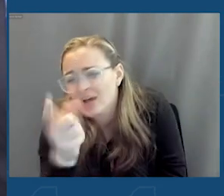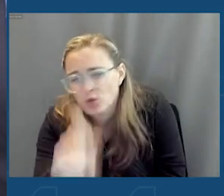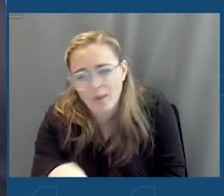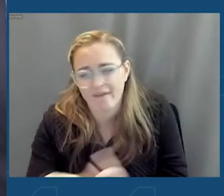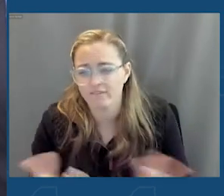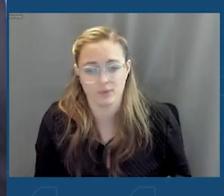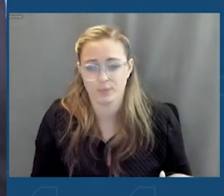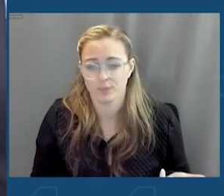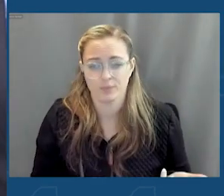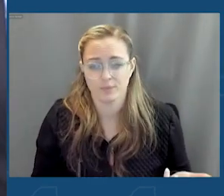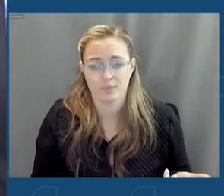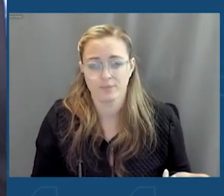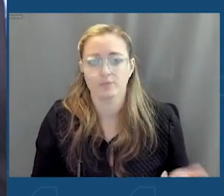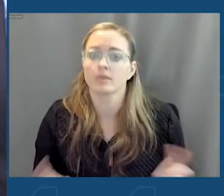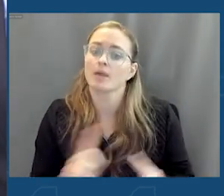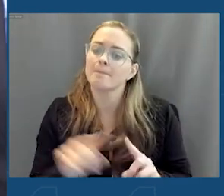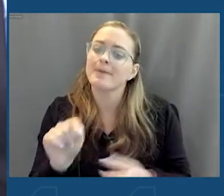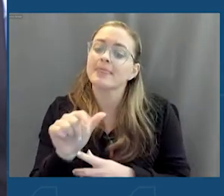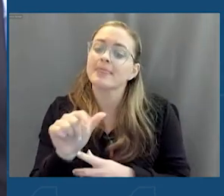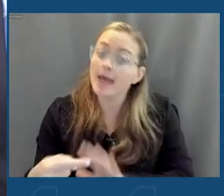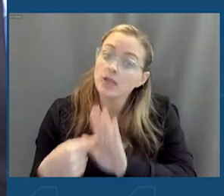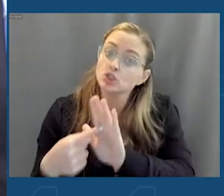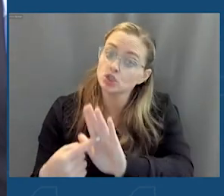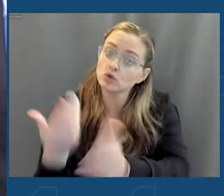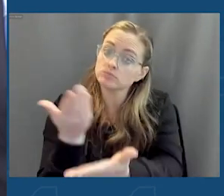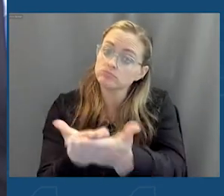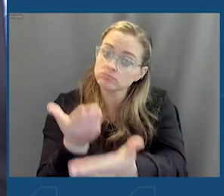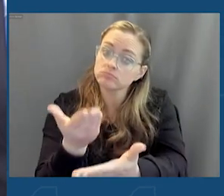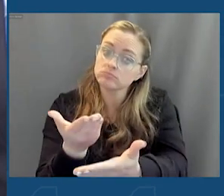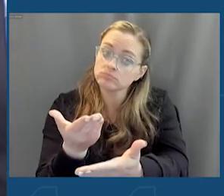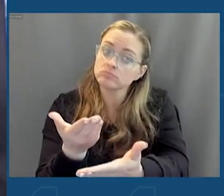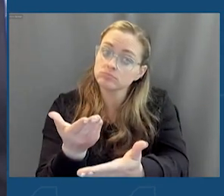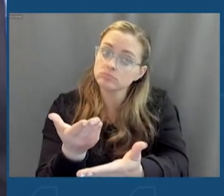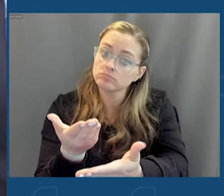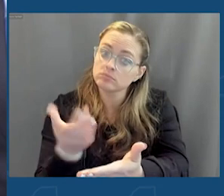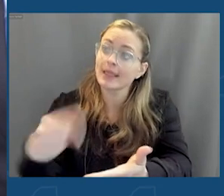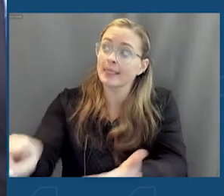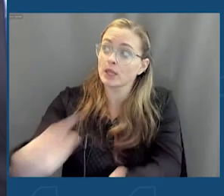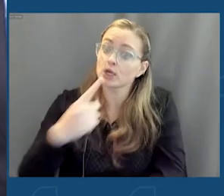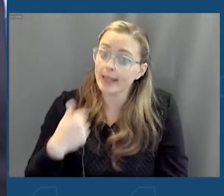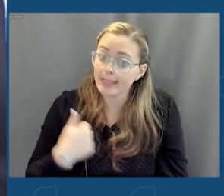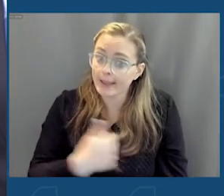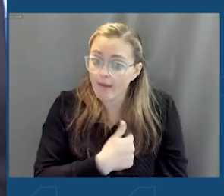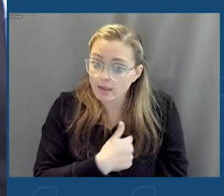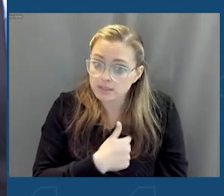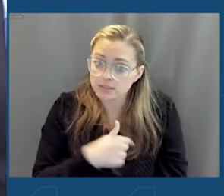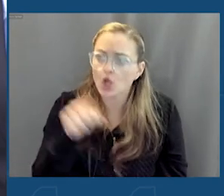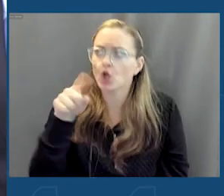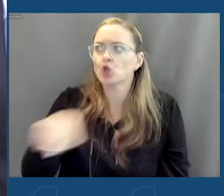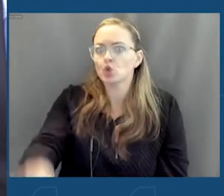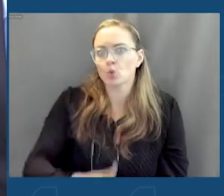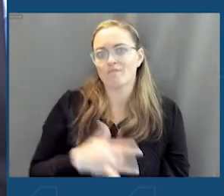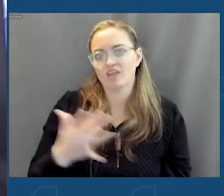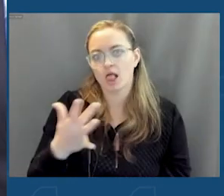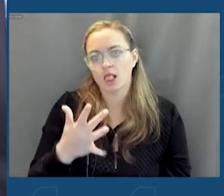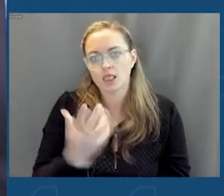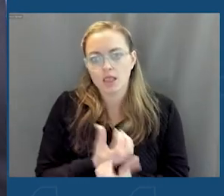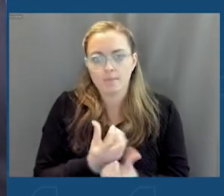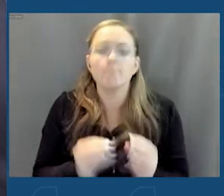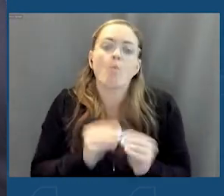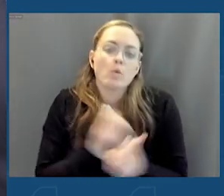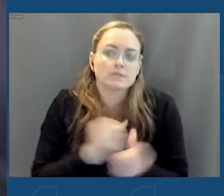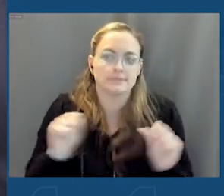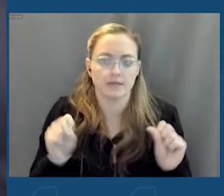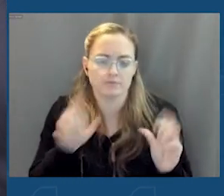that. But the data is showing that New Yorkers are telling us they feel safer, and that's what I'm going to pay attention